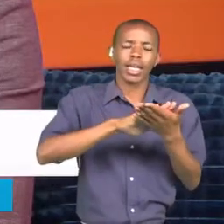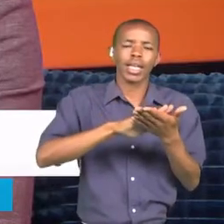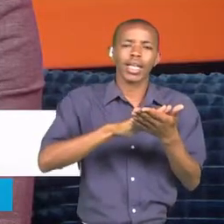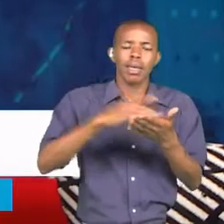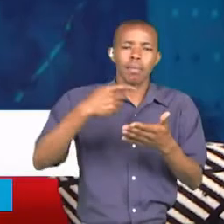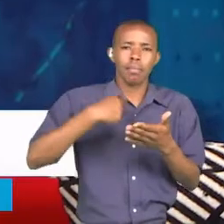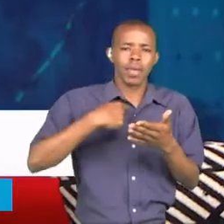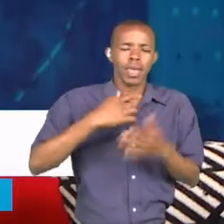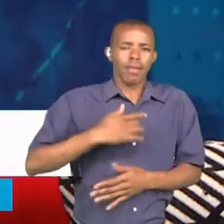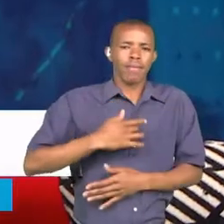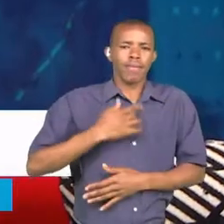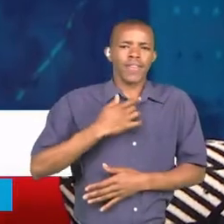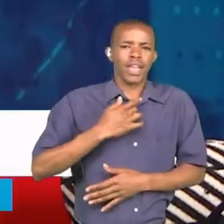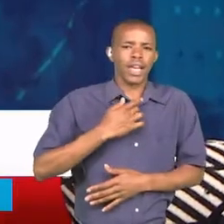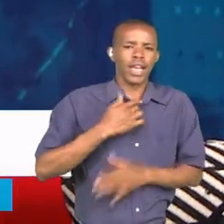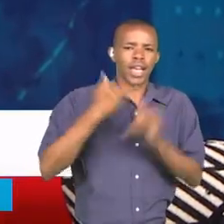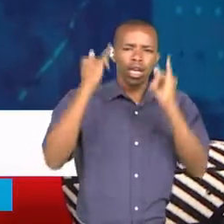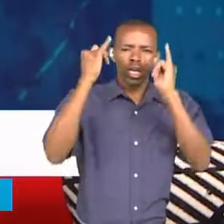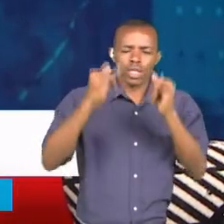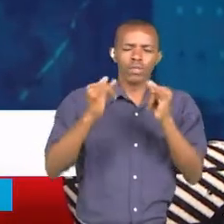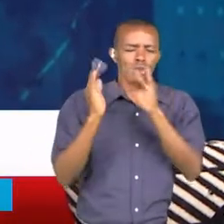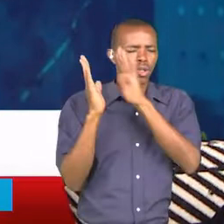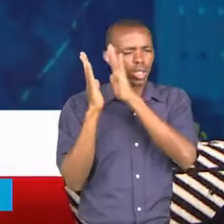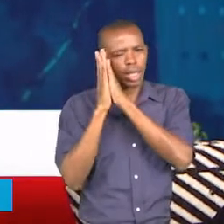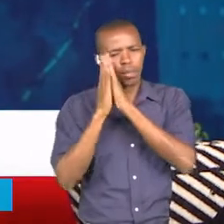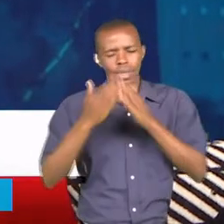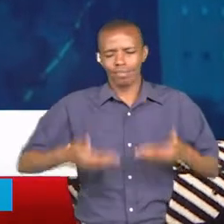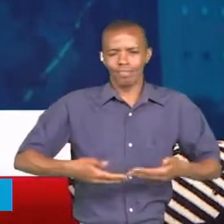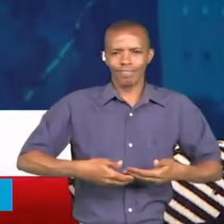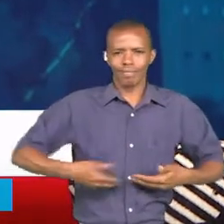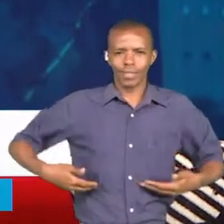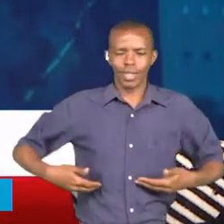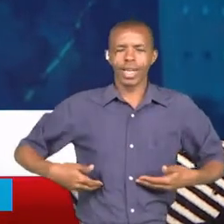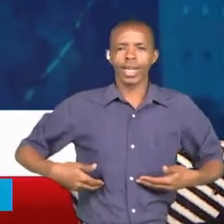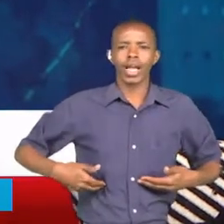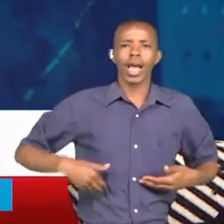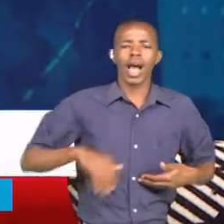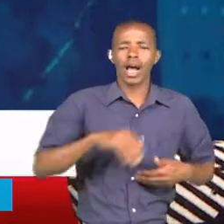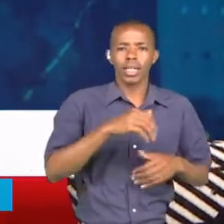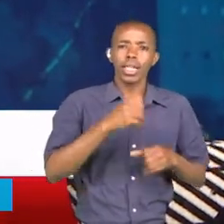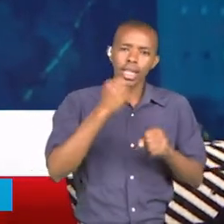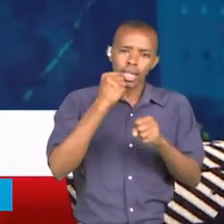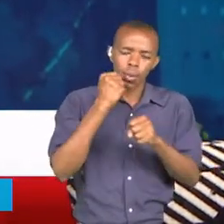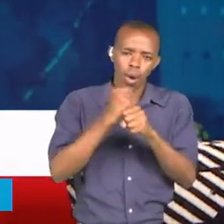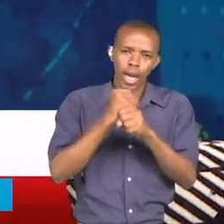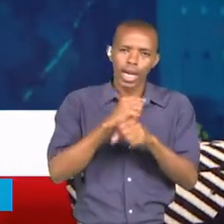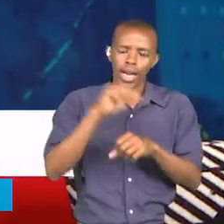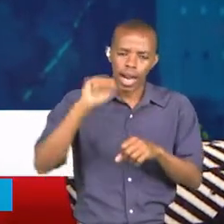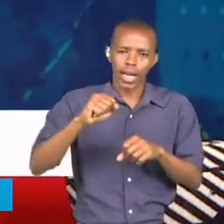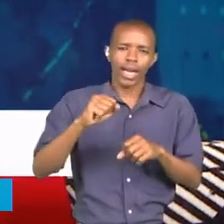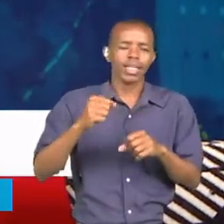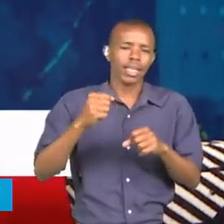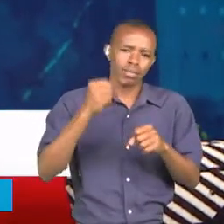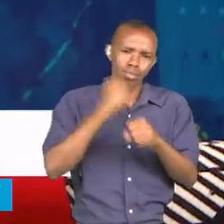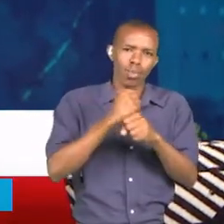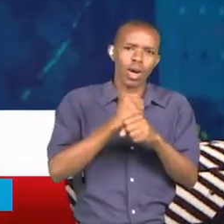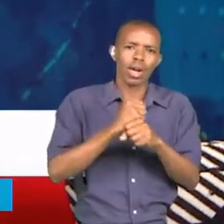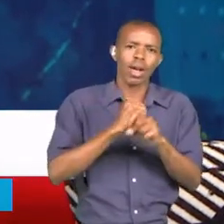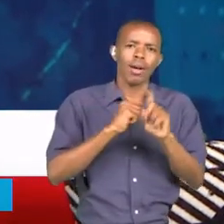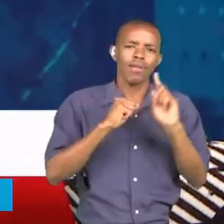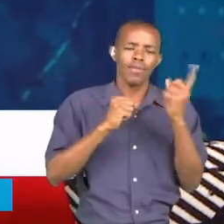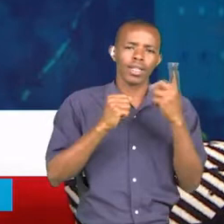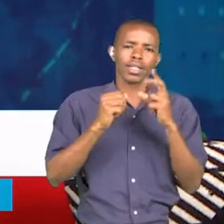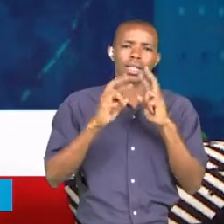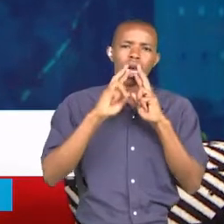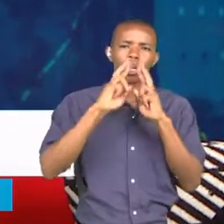me feeling that there is someone else who is sleeping hungry, and there is something I can do about it and acting on it. Usually the first responders